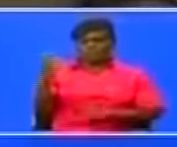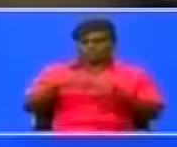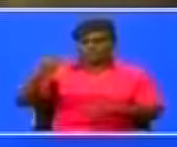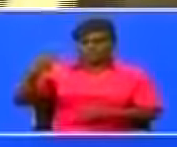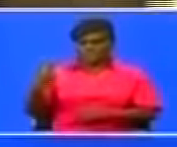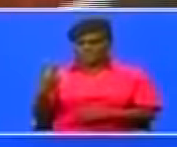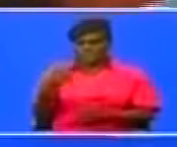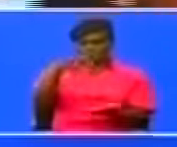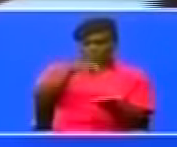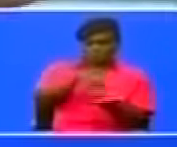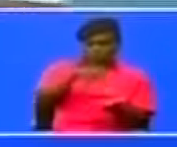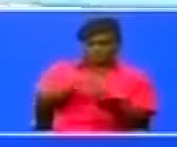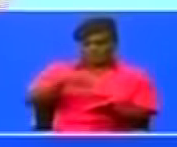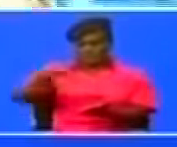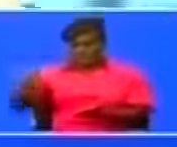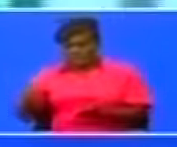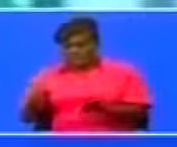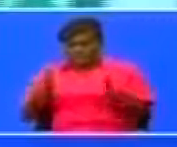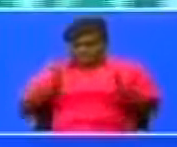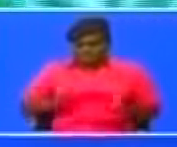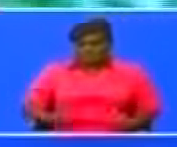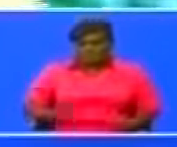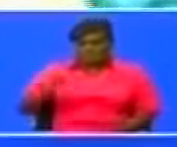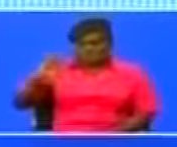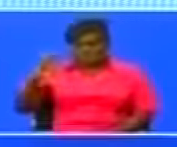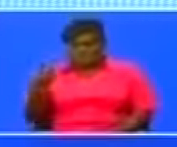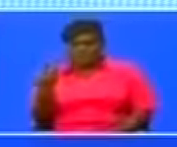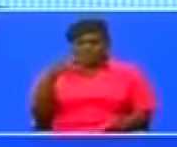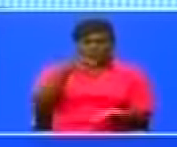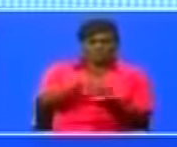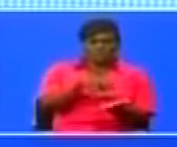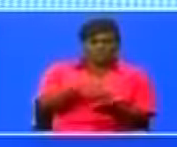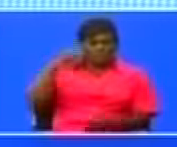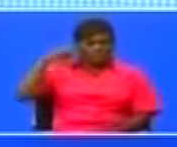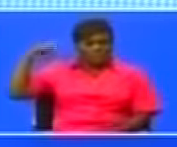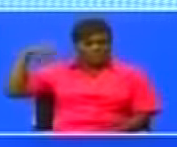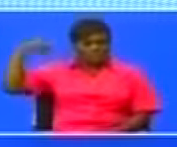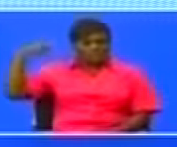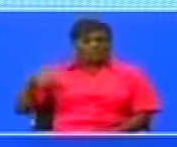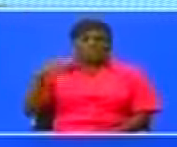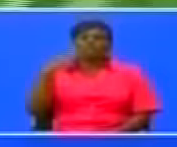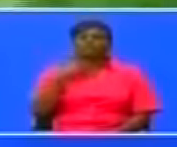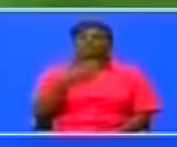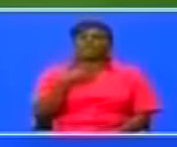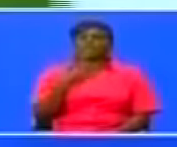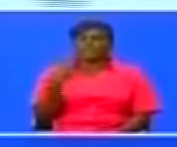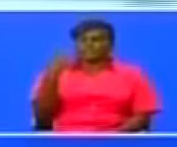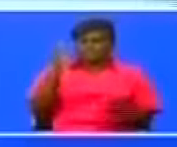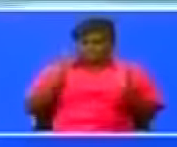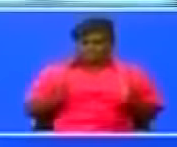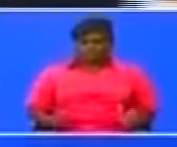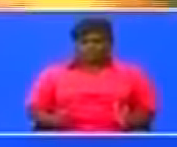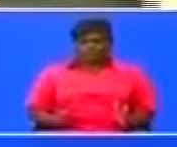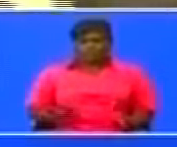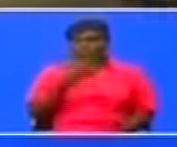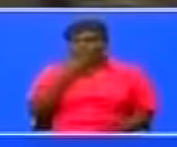second runners-up, with Faruk Shikalo coming as the first runners-up. Mathare United, Erick Johana.